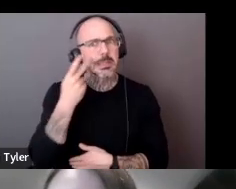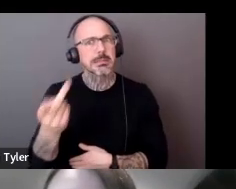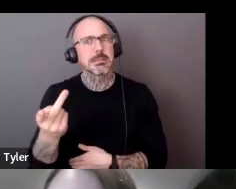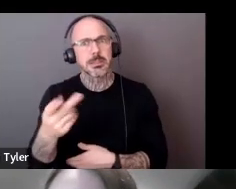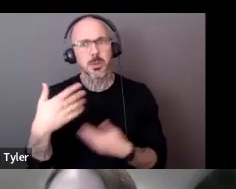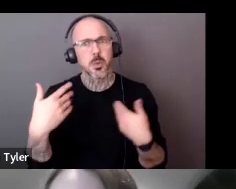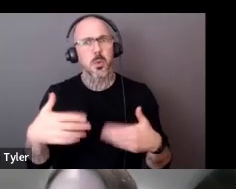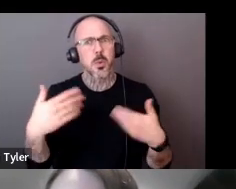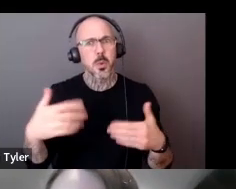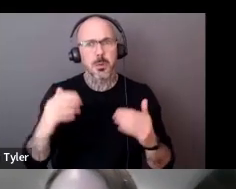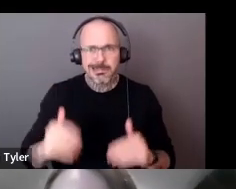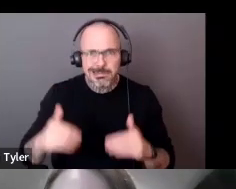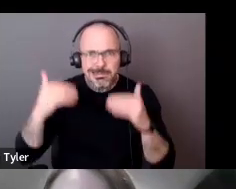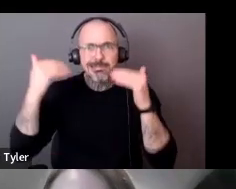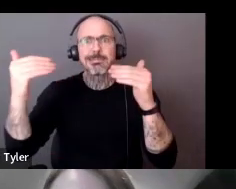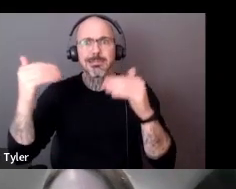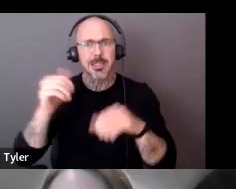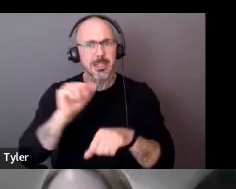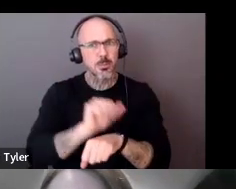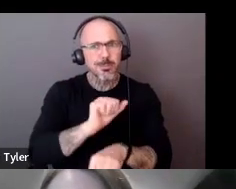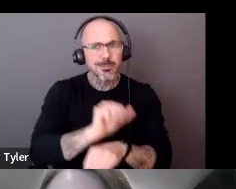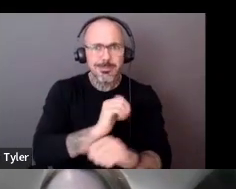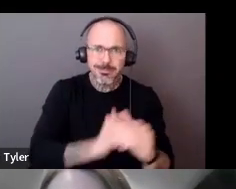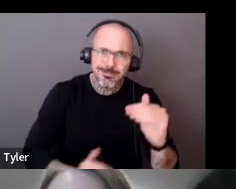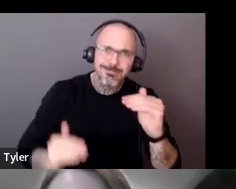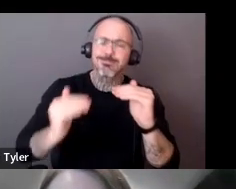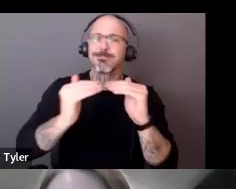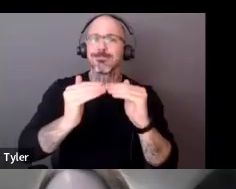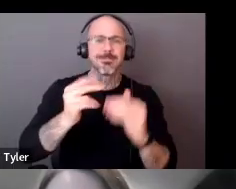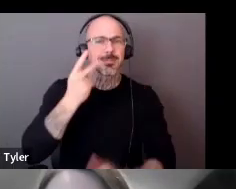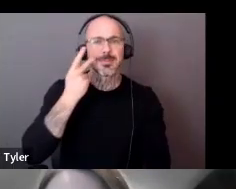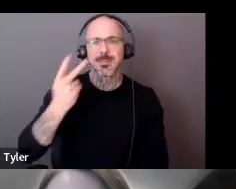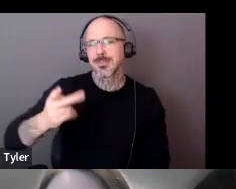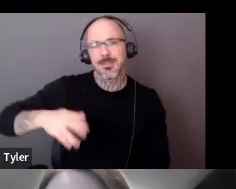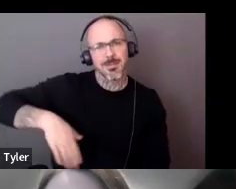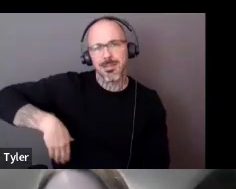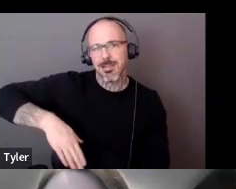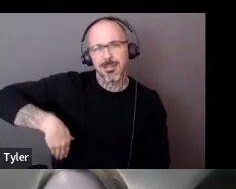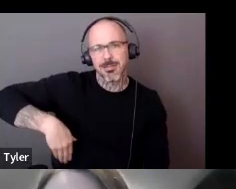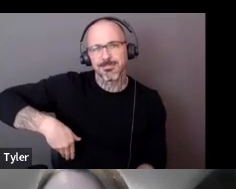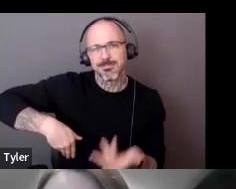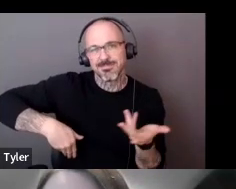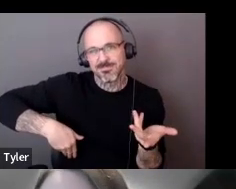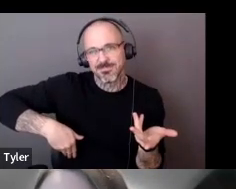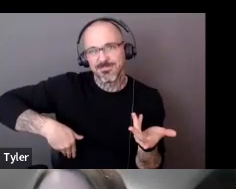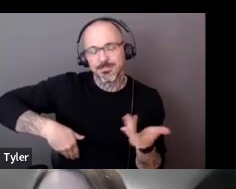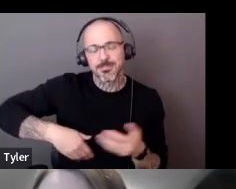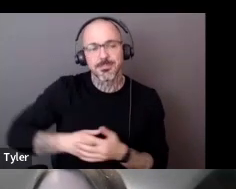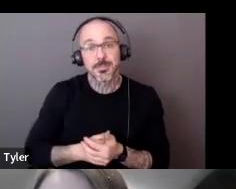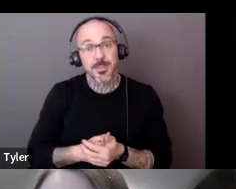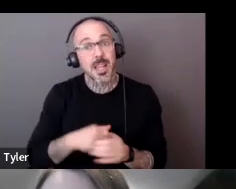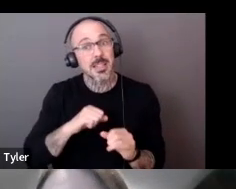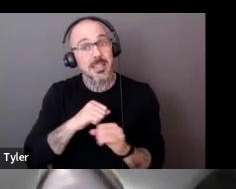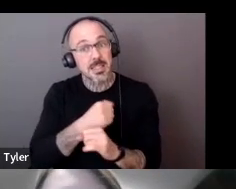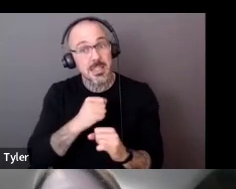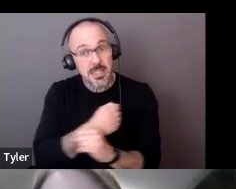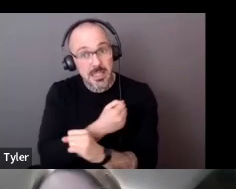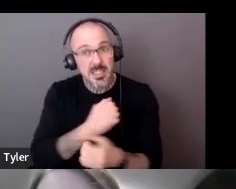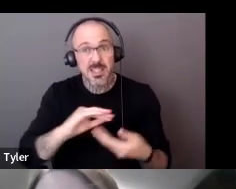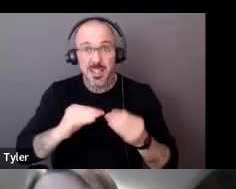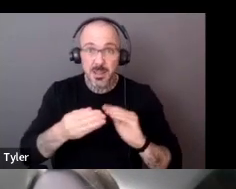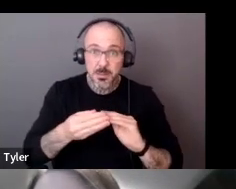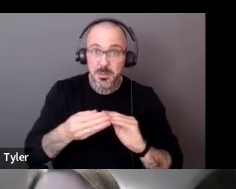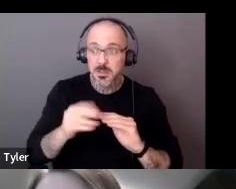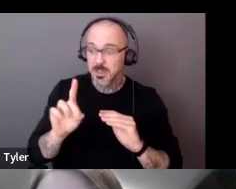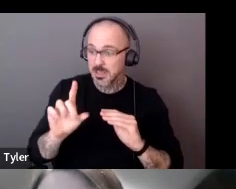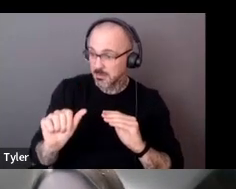for through employment equity and other things. When I see the stats are very discouraging. People with